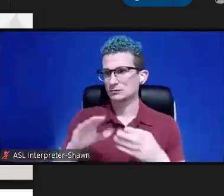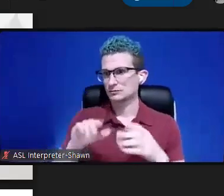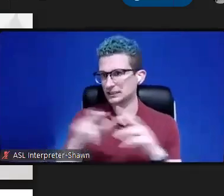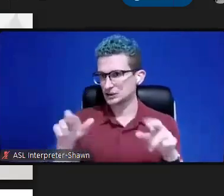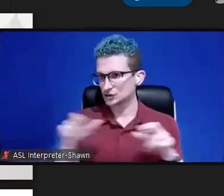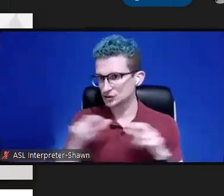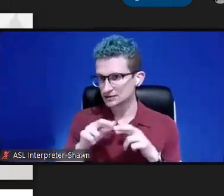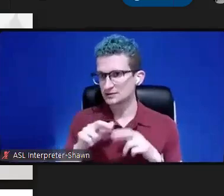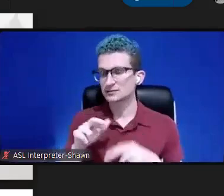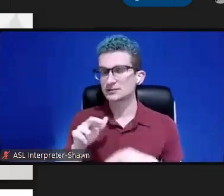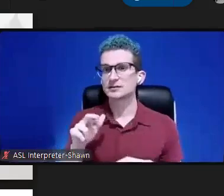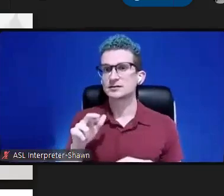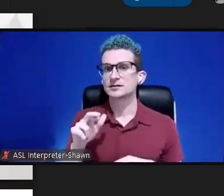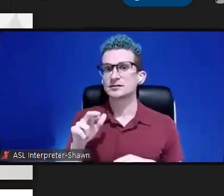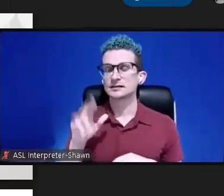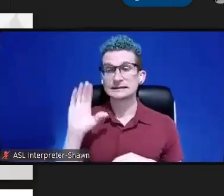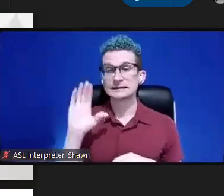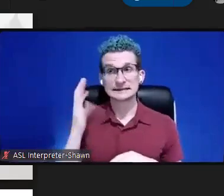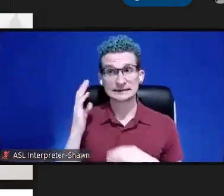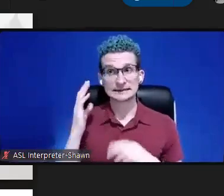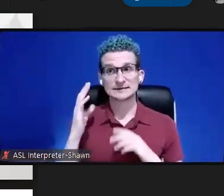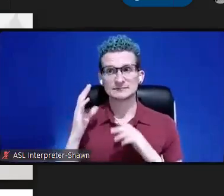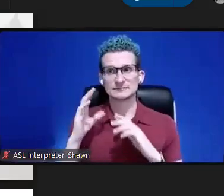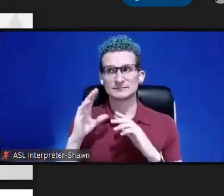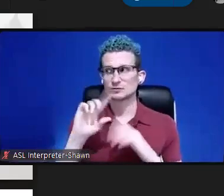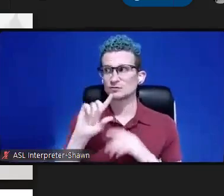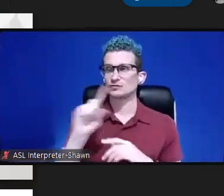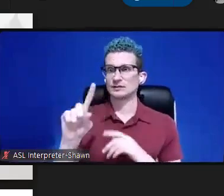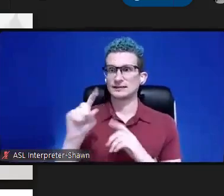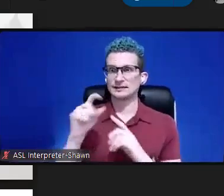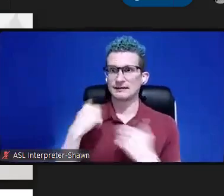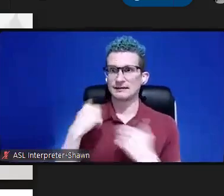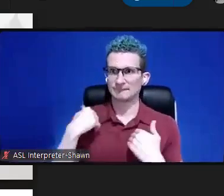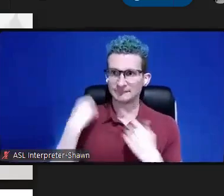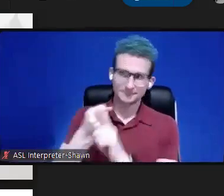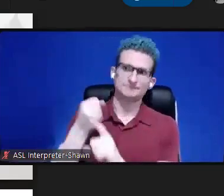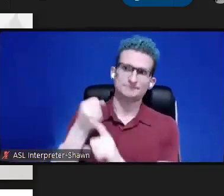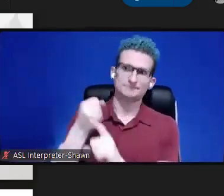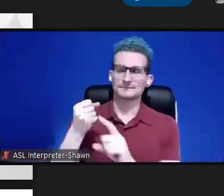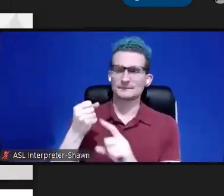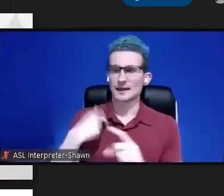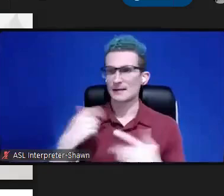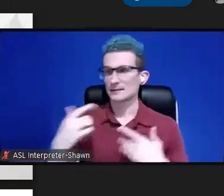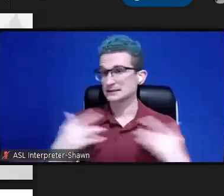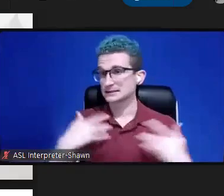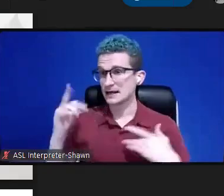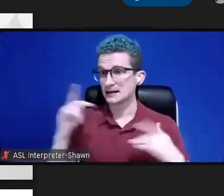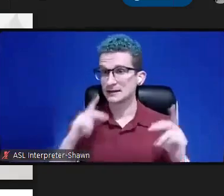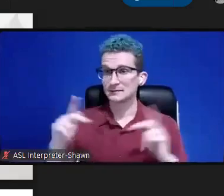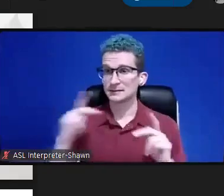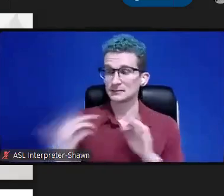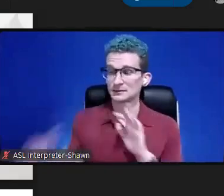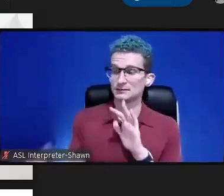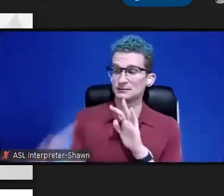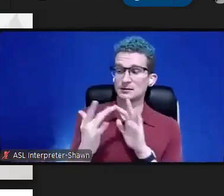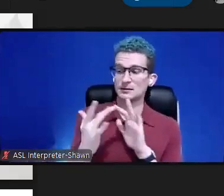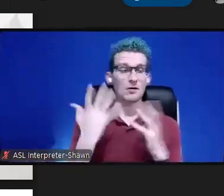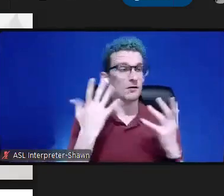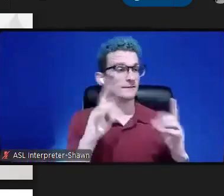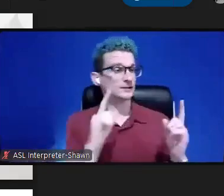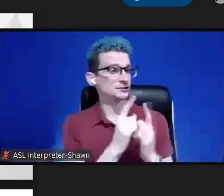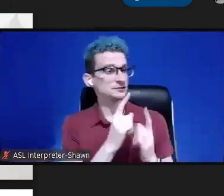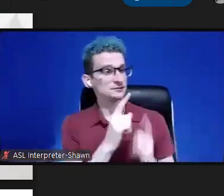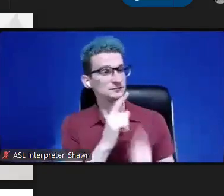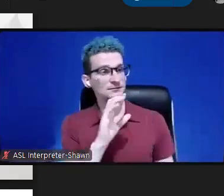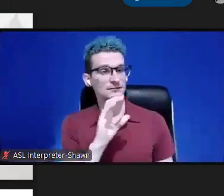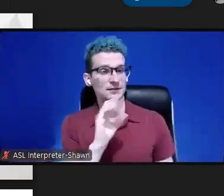they're starting to really make a presence. I get really excited when folks reach out to me and say, "Oh, I met Calandra